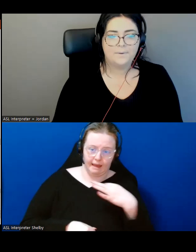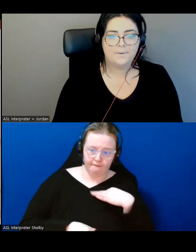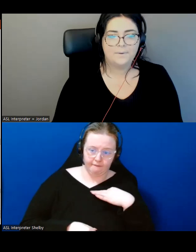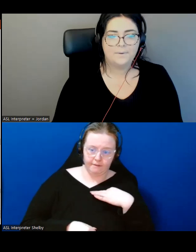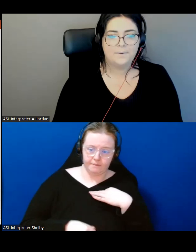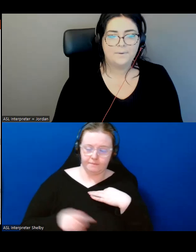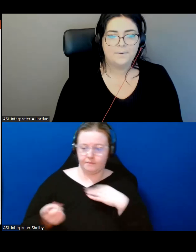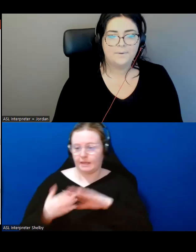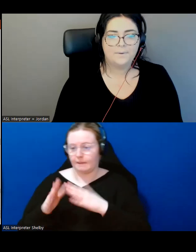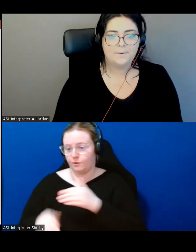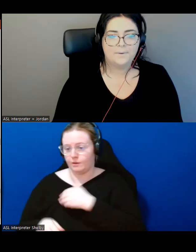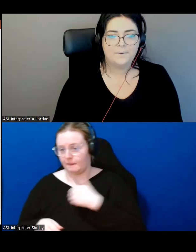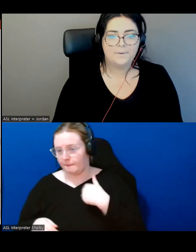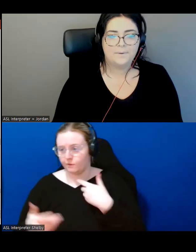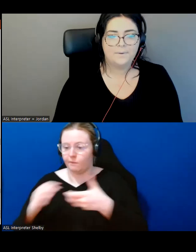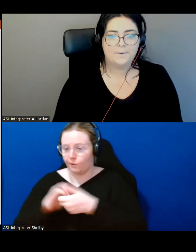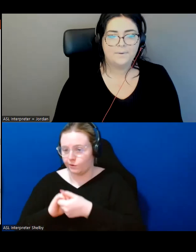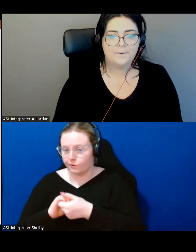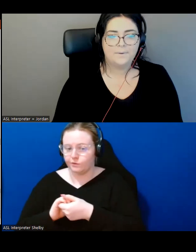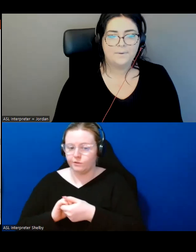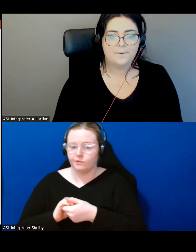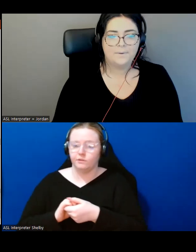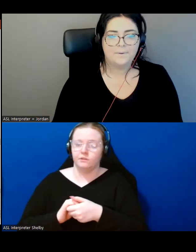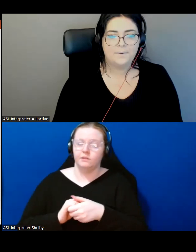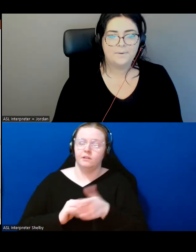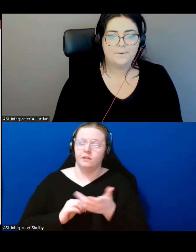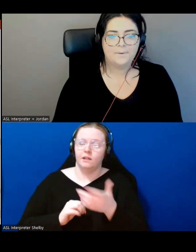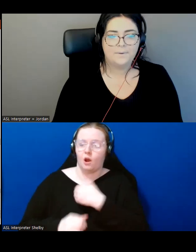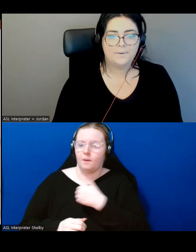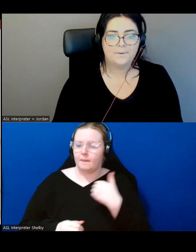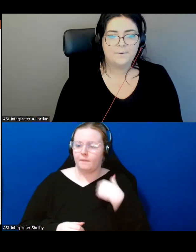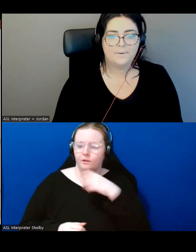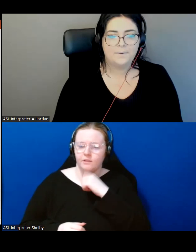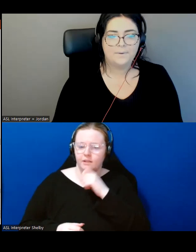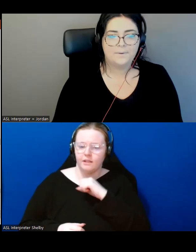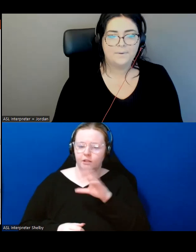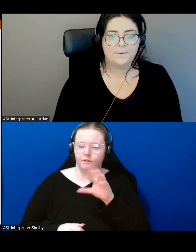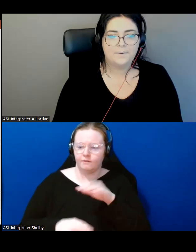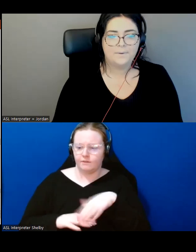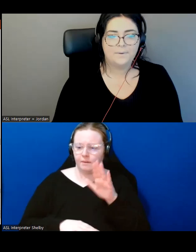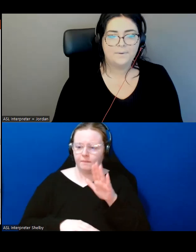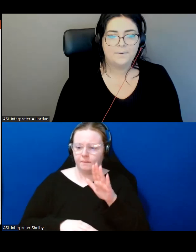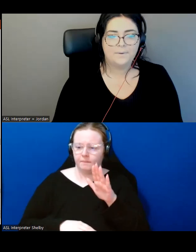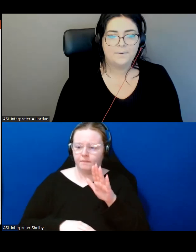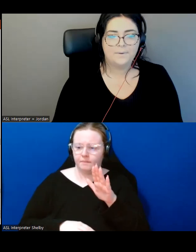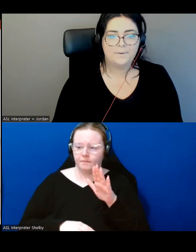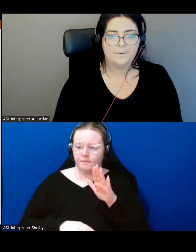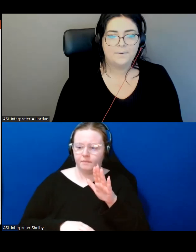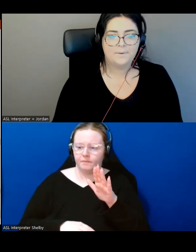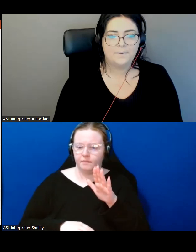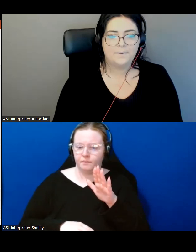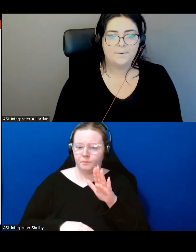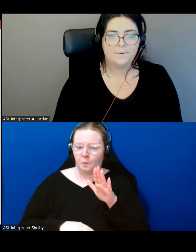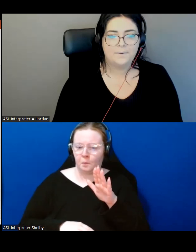community members and community partners. And our 50+ member, so we don't call our senior group, Linda likes to refer our older member as